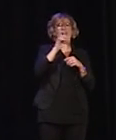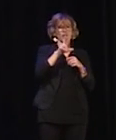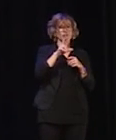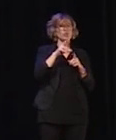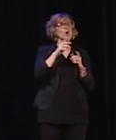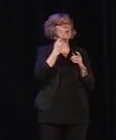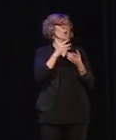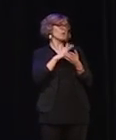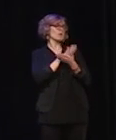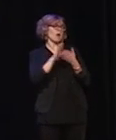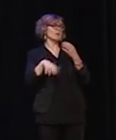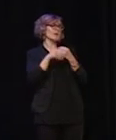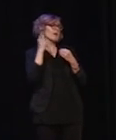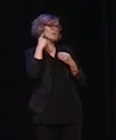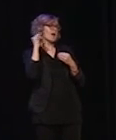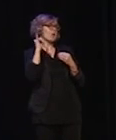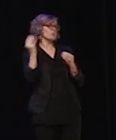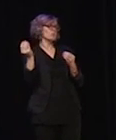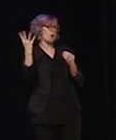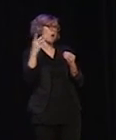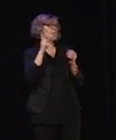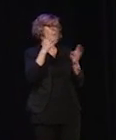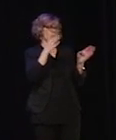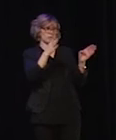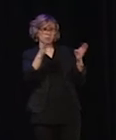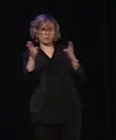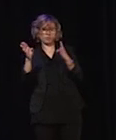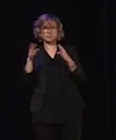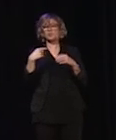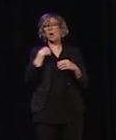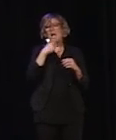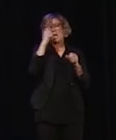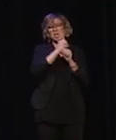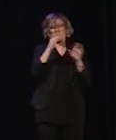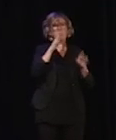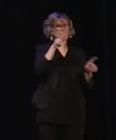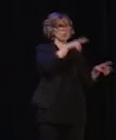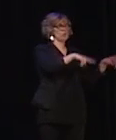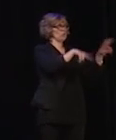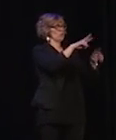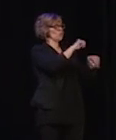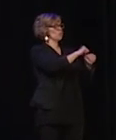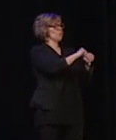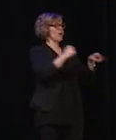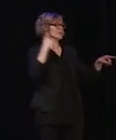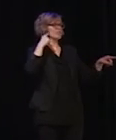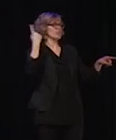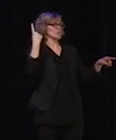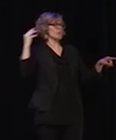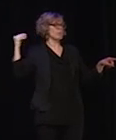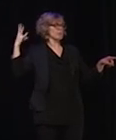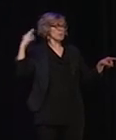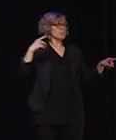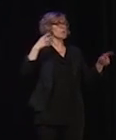to know where to sort of look or pay attention to. So generally, I mean, my thinking is you're going to be here, and you're going to be like, what is this? And then you're going to hear something behind you, and then you're